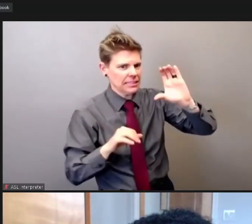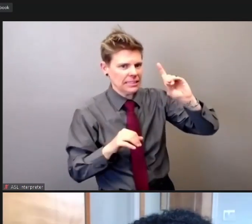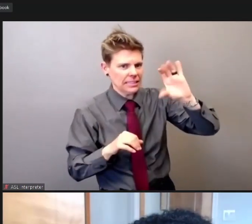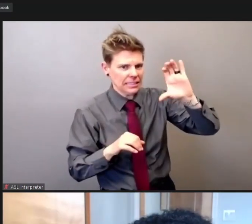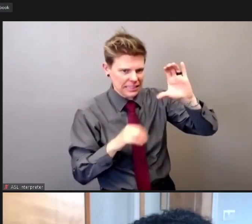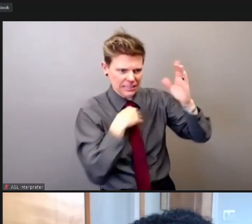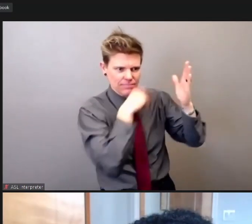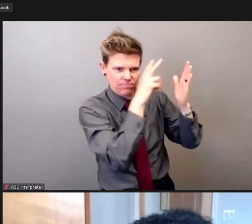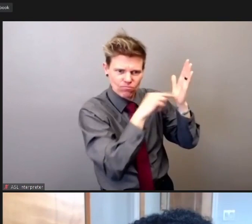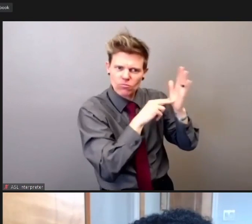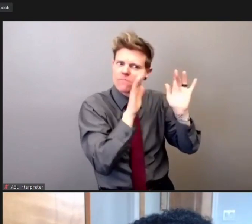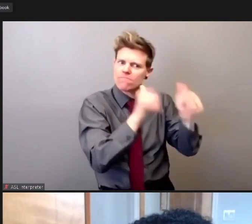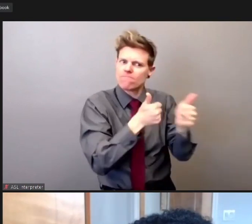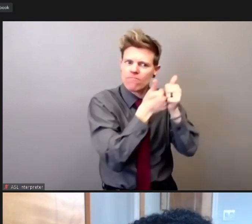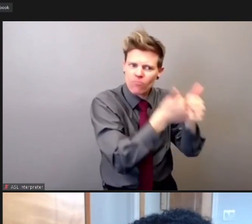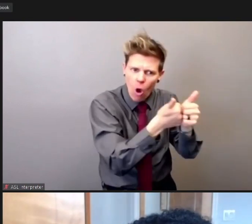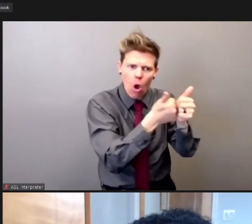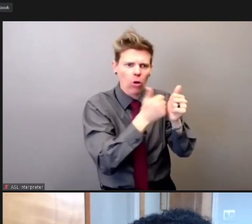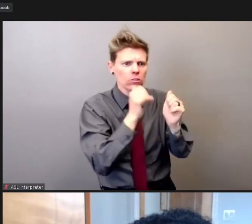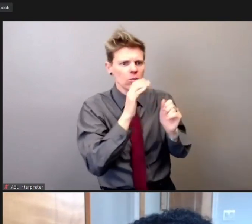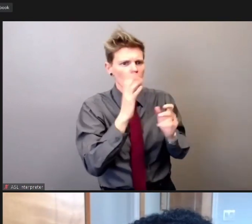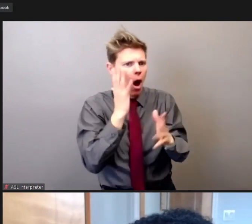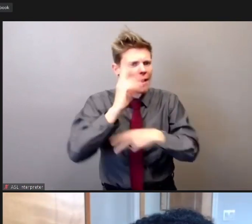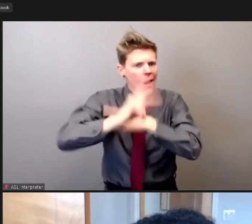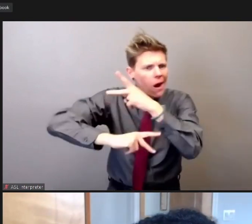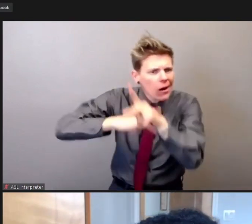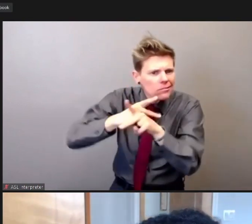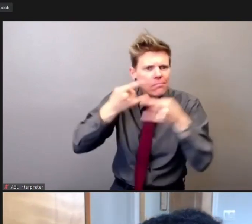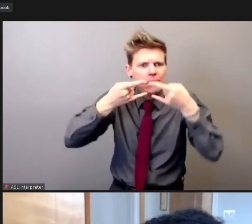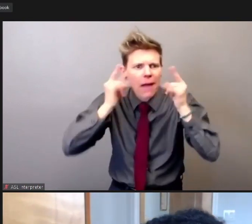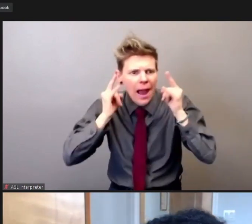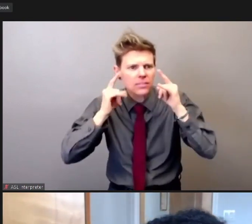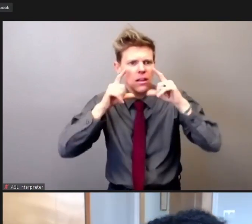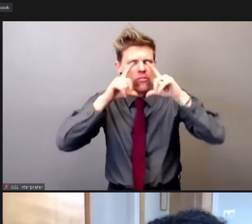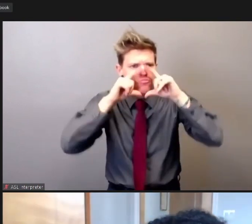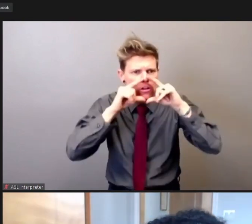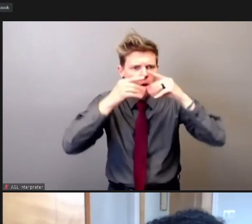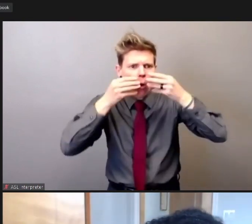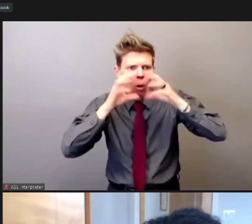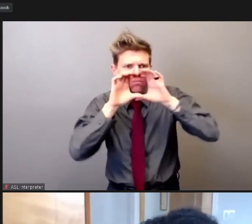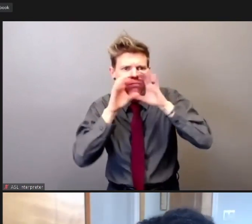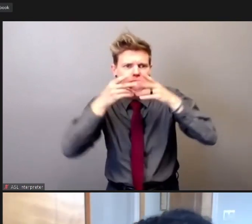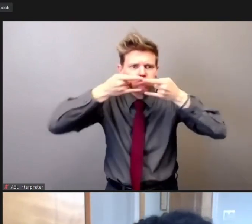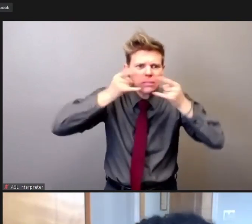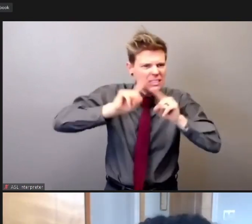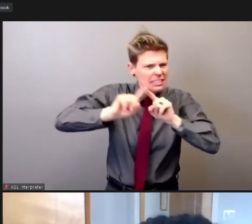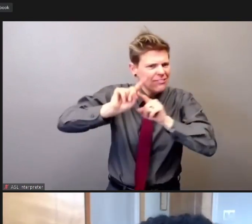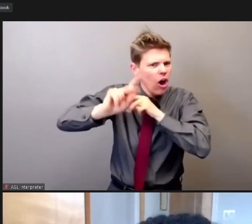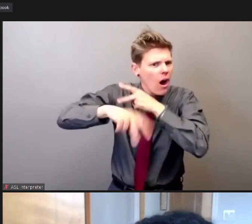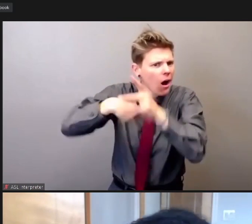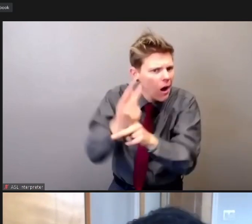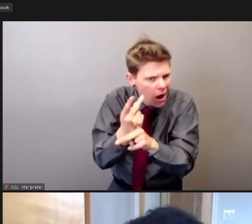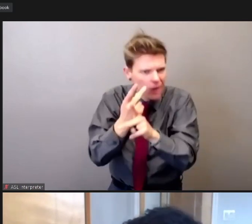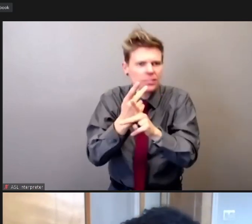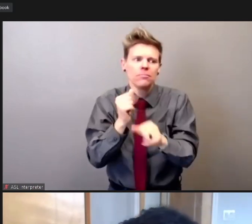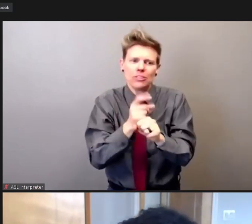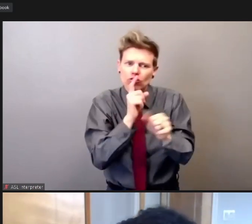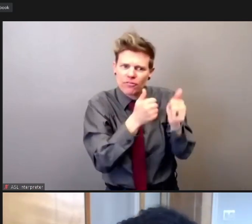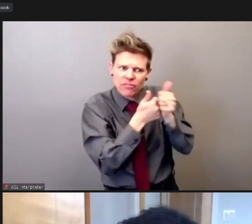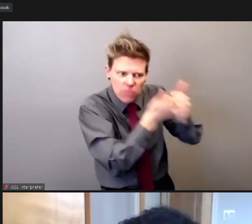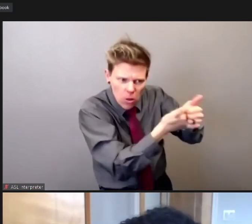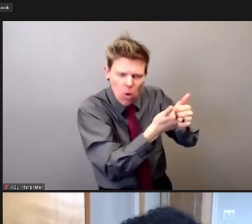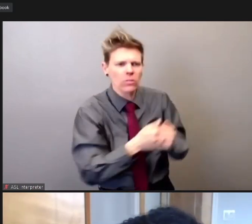of mask, try to limit where you're going. Certainly try very hard, keep your vigilance about